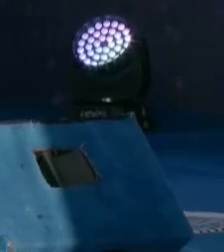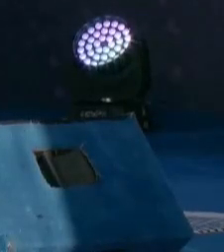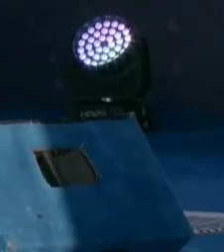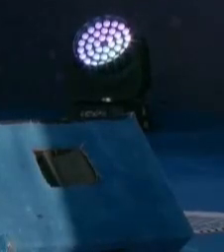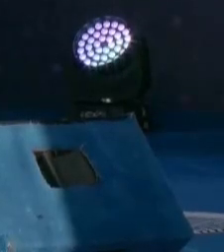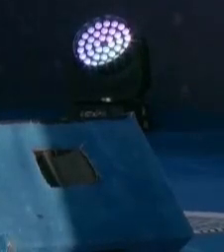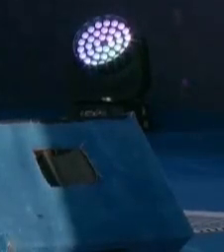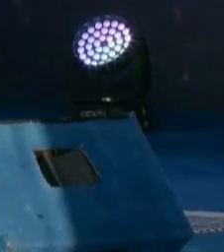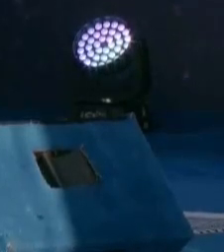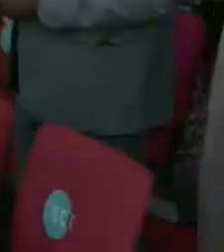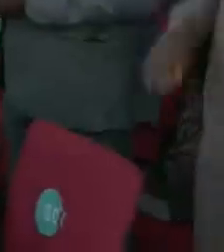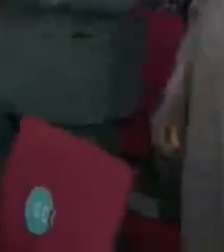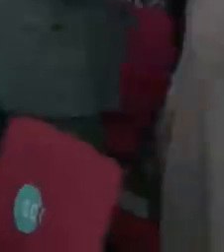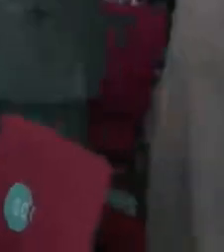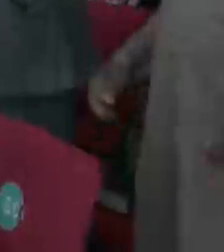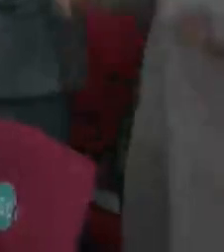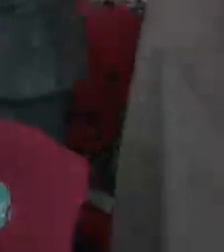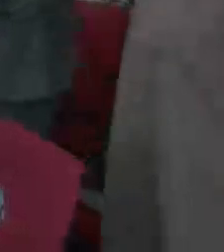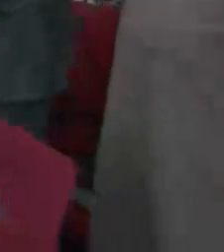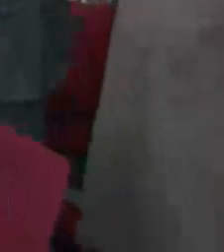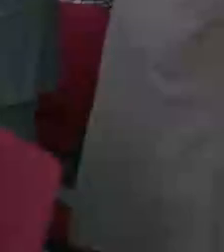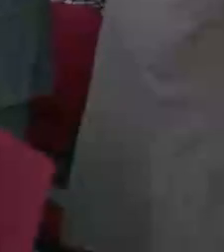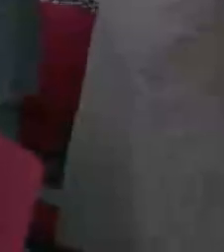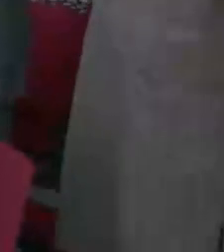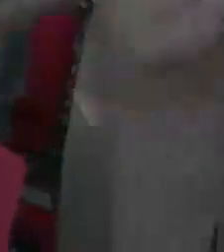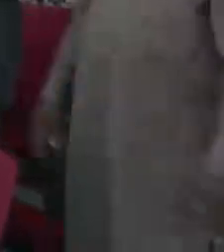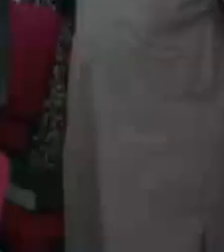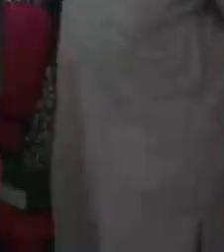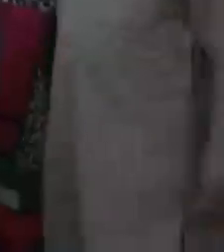Everybody, I said, praise the Lord.